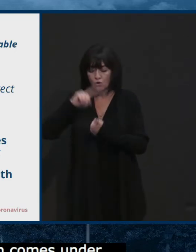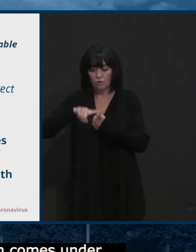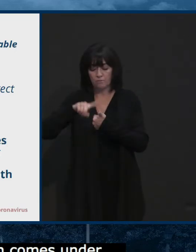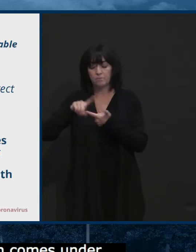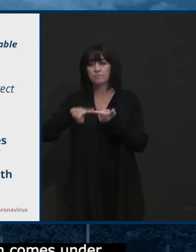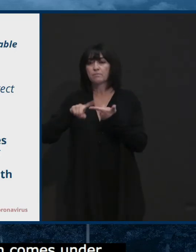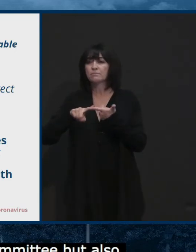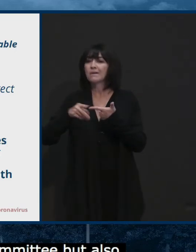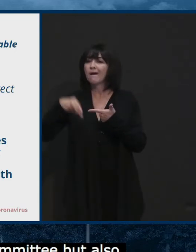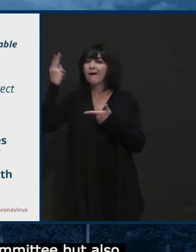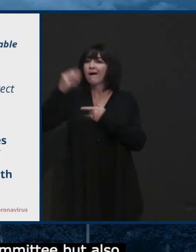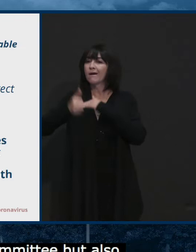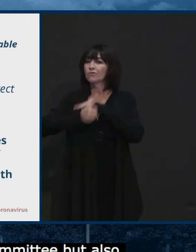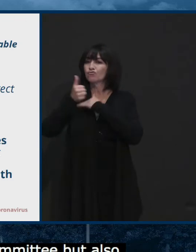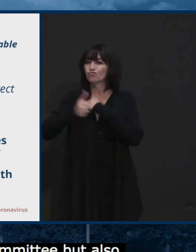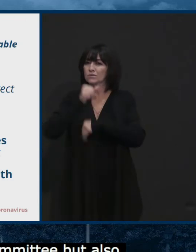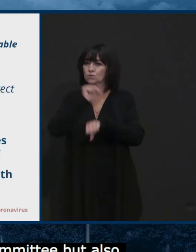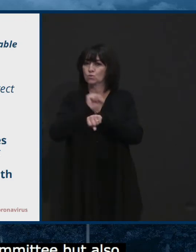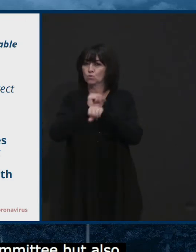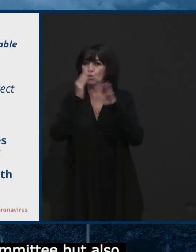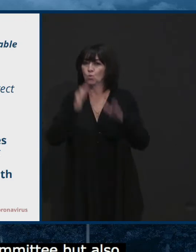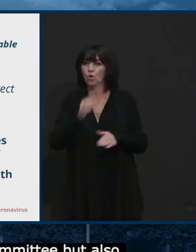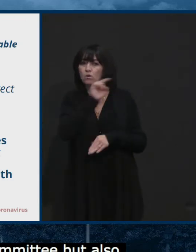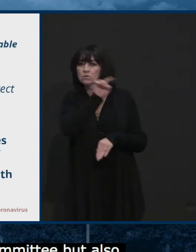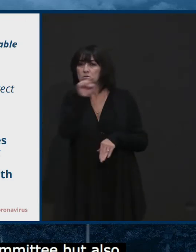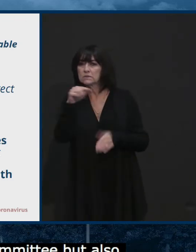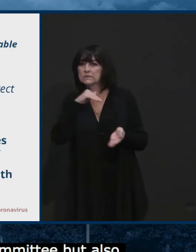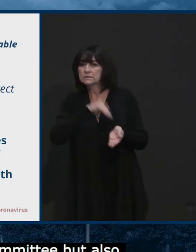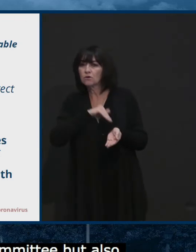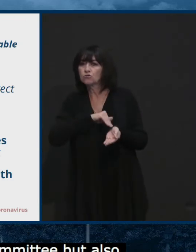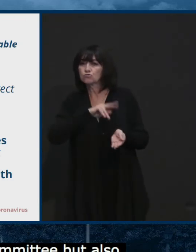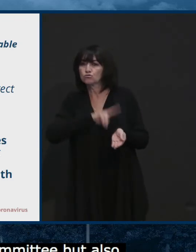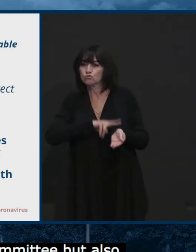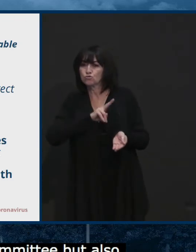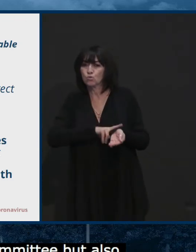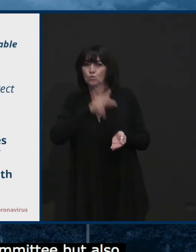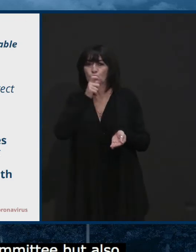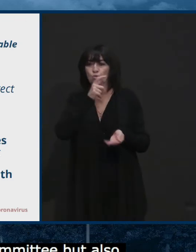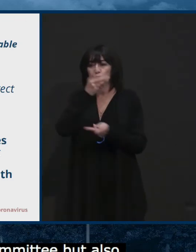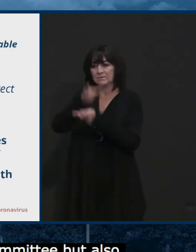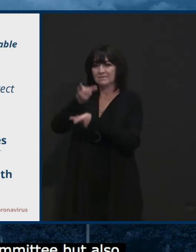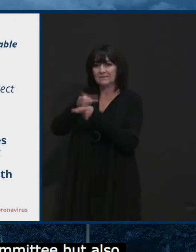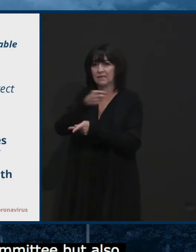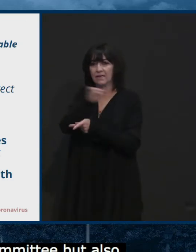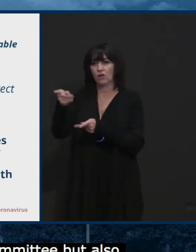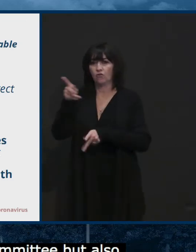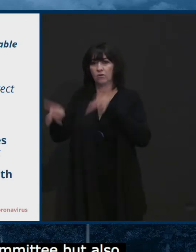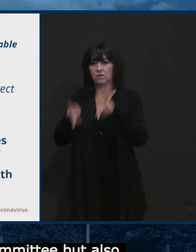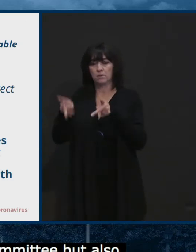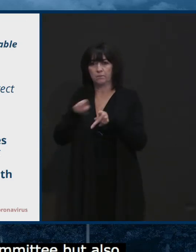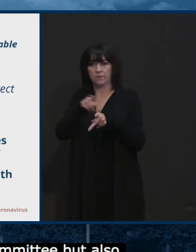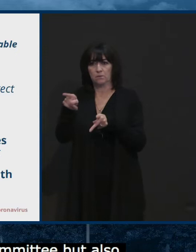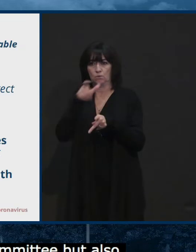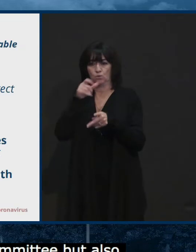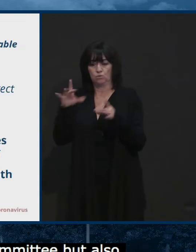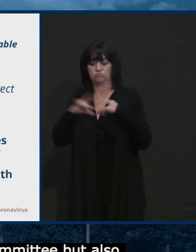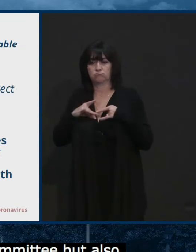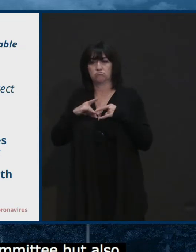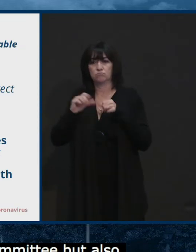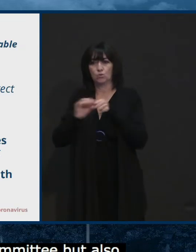provide direct patient care, especially to those who may be COVID positive, are very high on the list, as